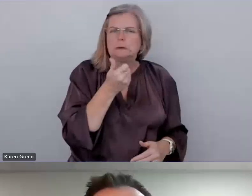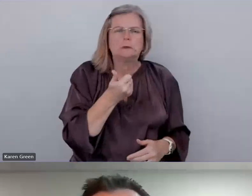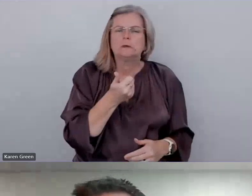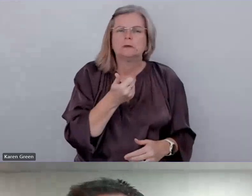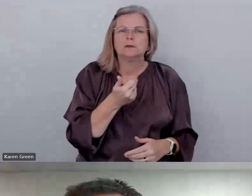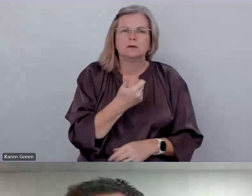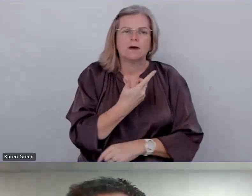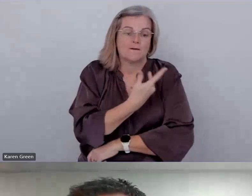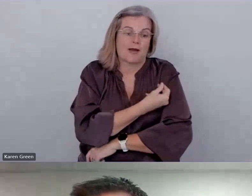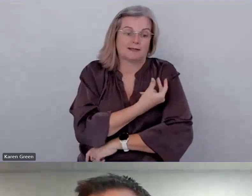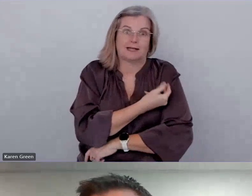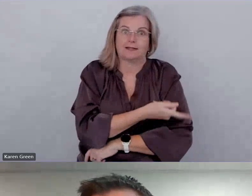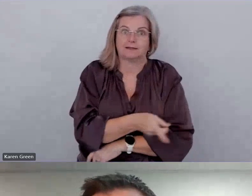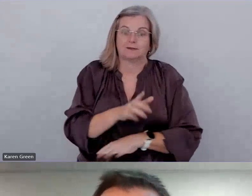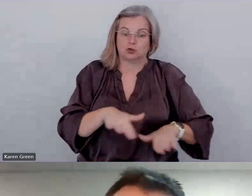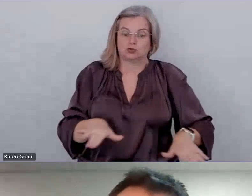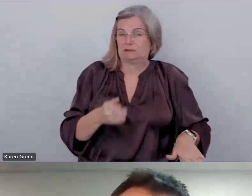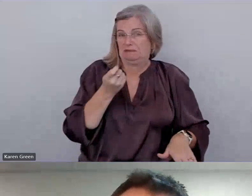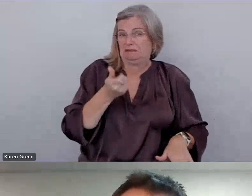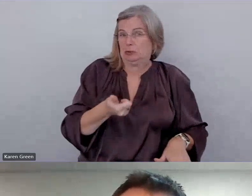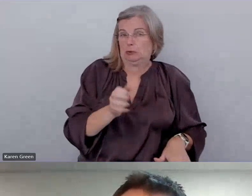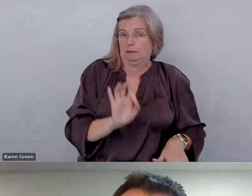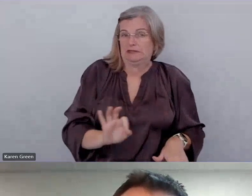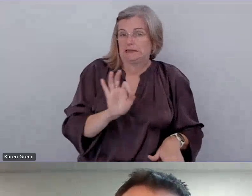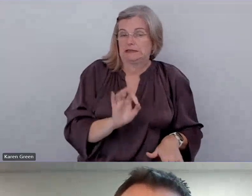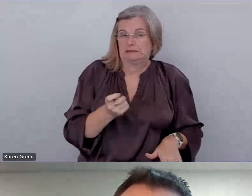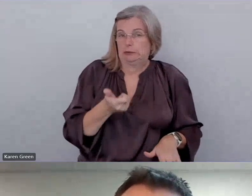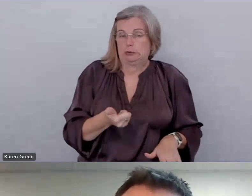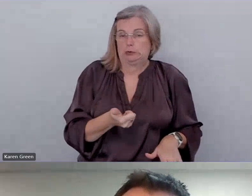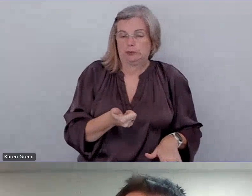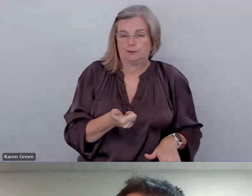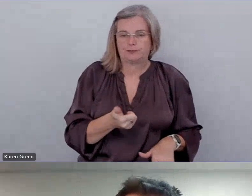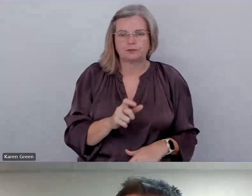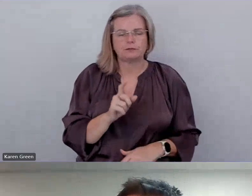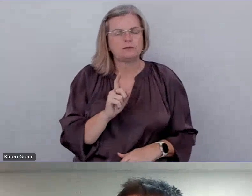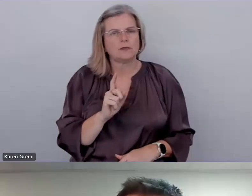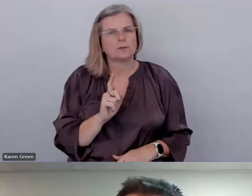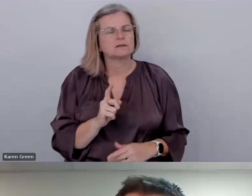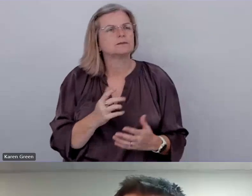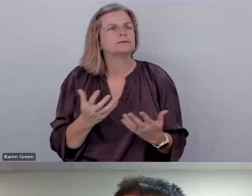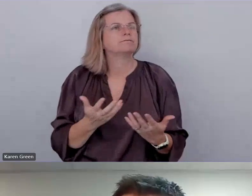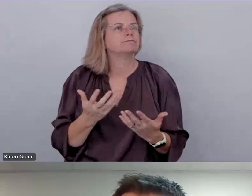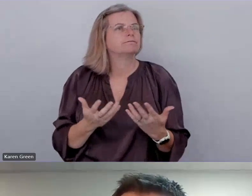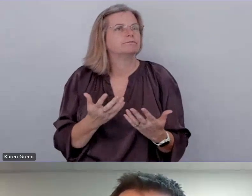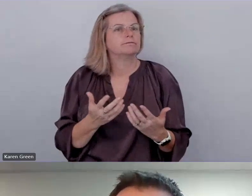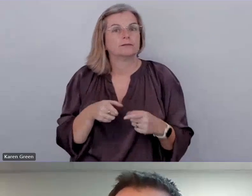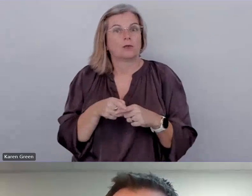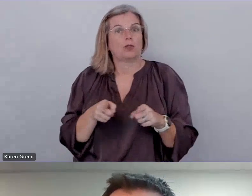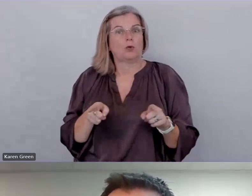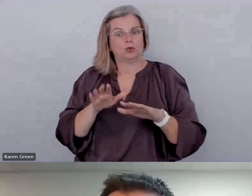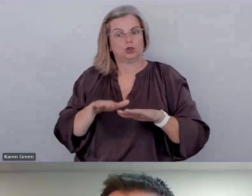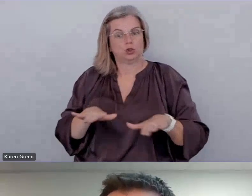As I tried to illustrate with that study, it's not so much about the fact that the children who make it to then